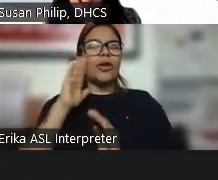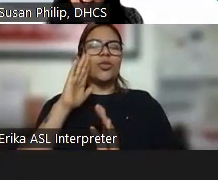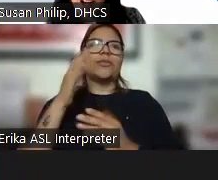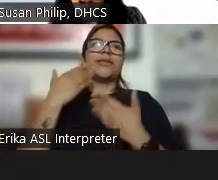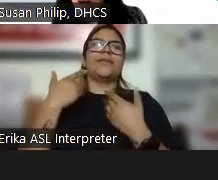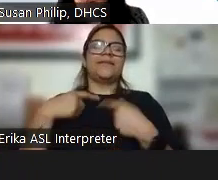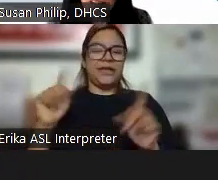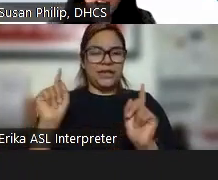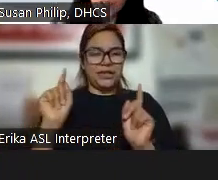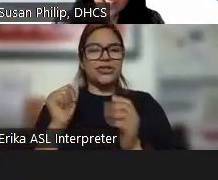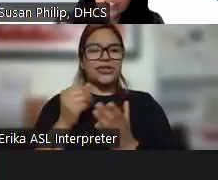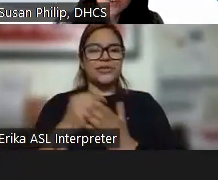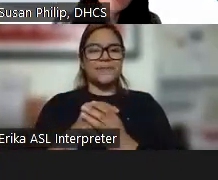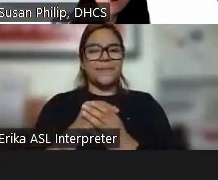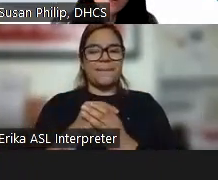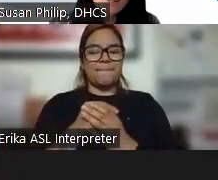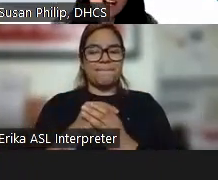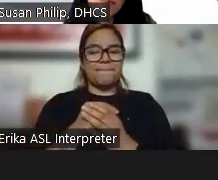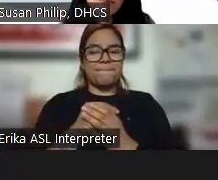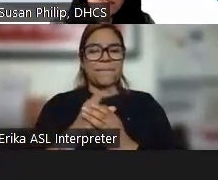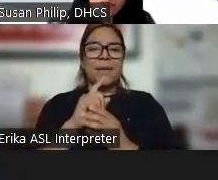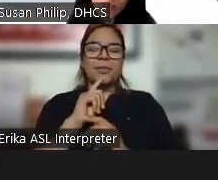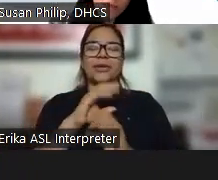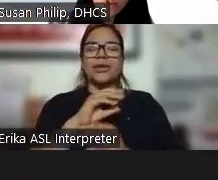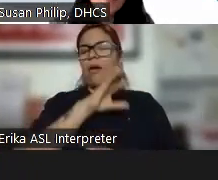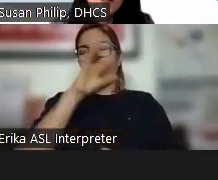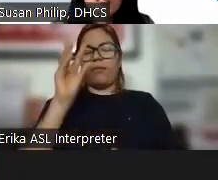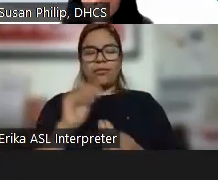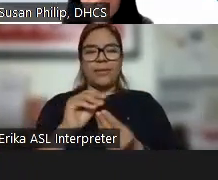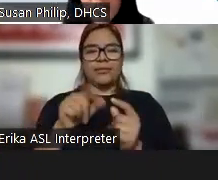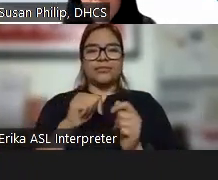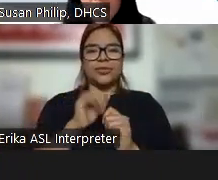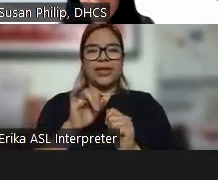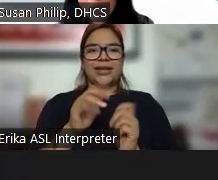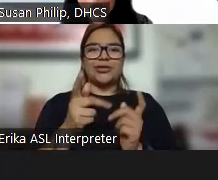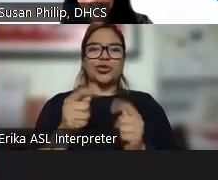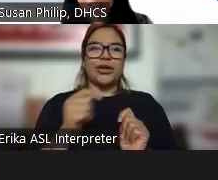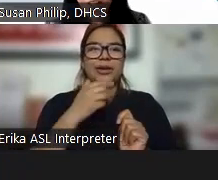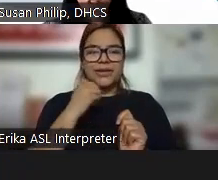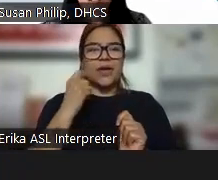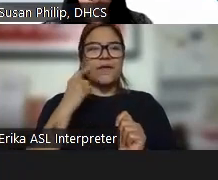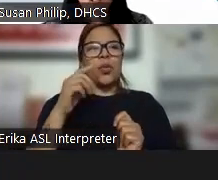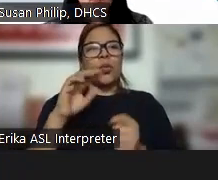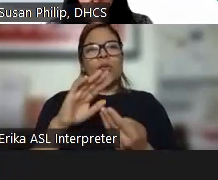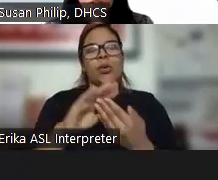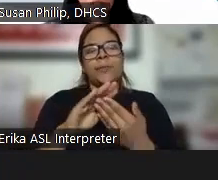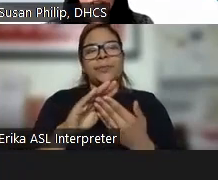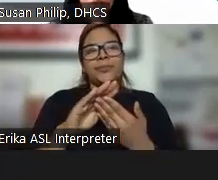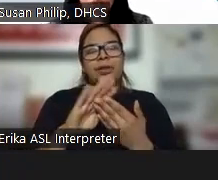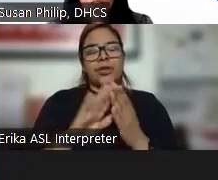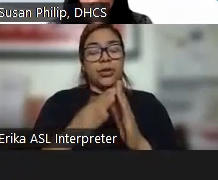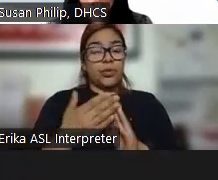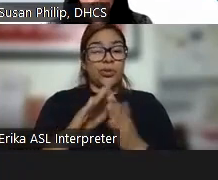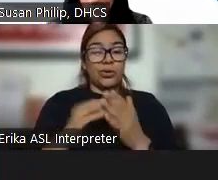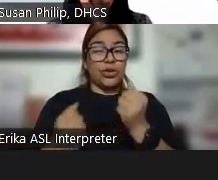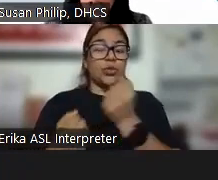approach. But so that's the overall framework of this community supports and the transitional rent services that